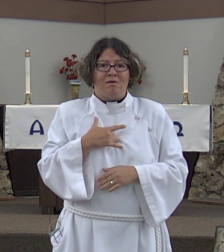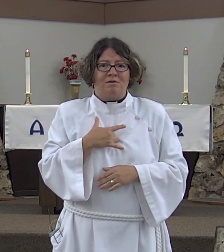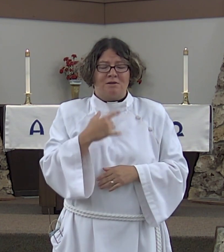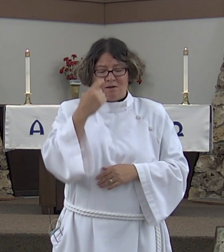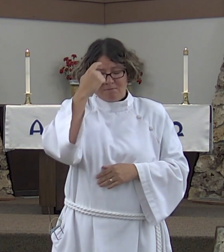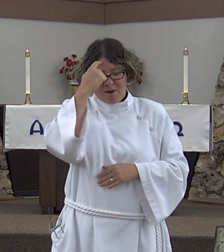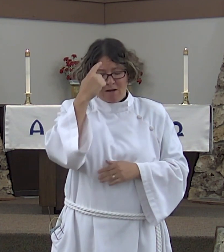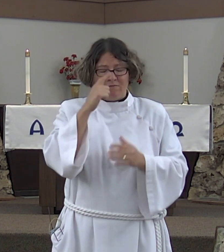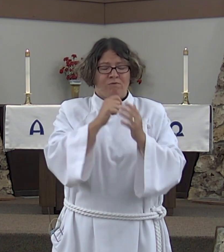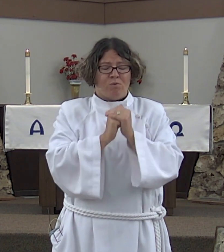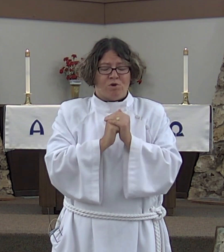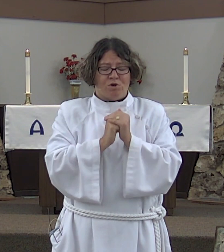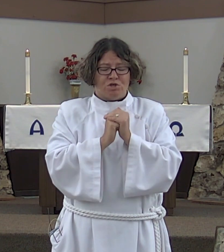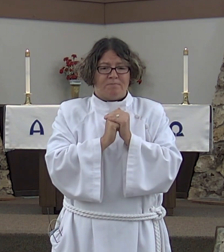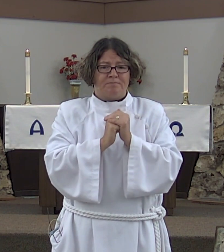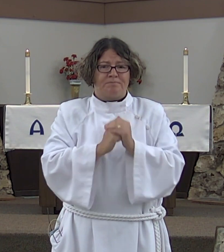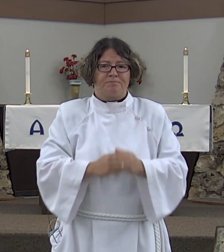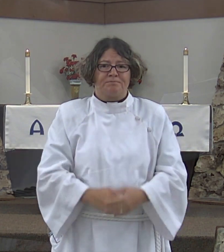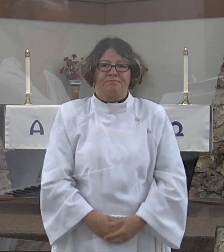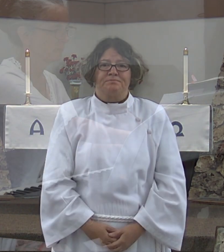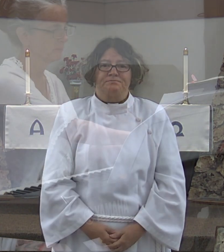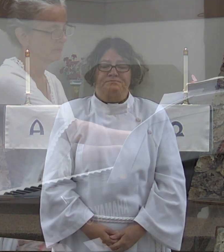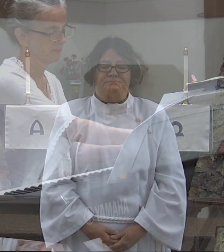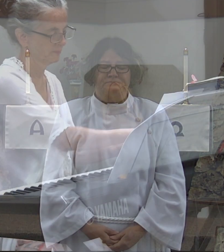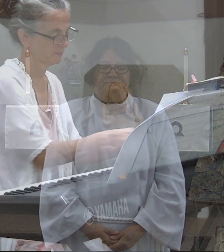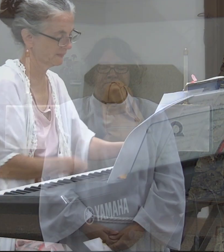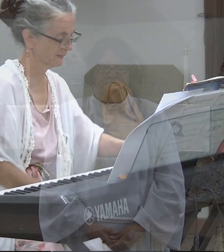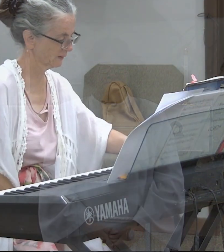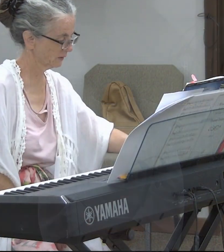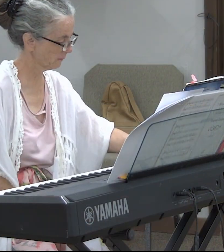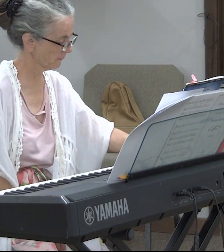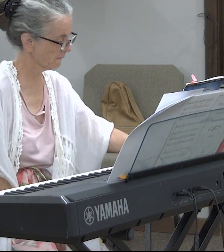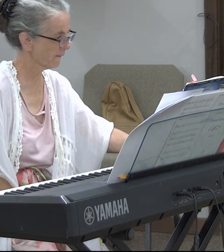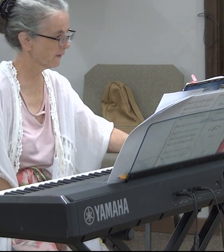our hearts and minds for worship.